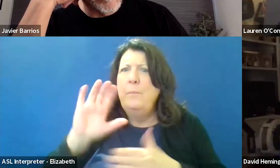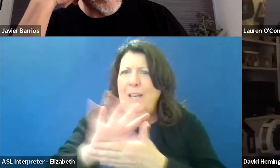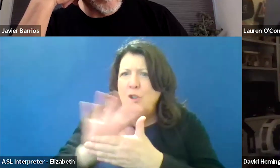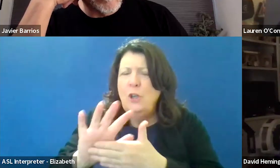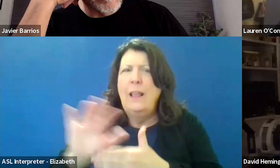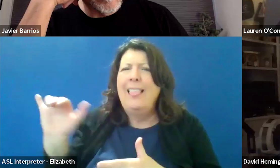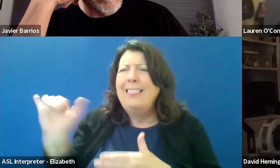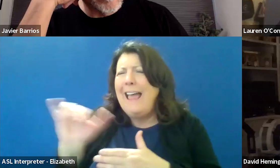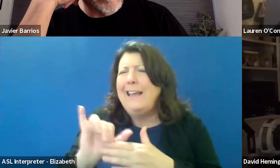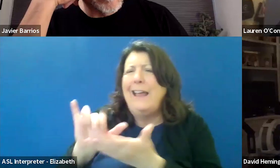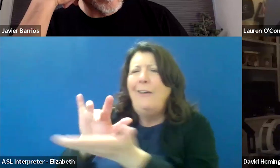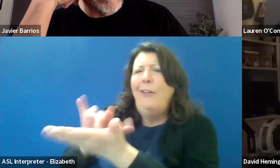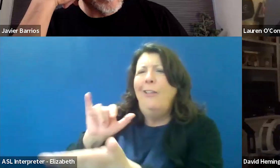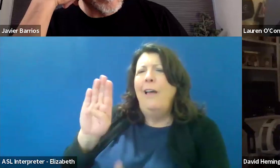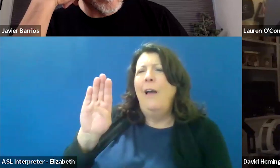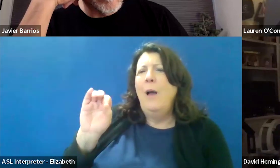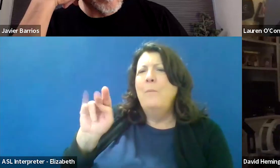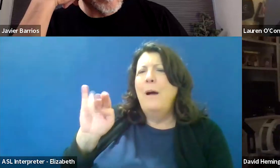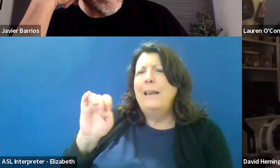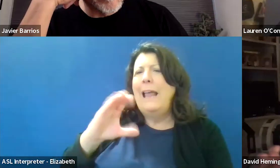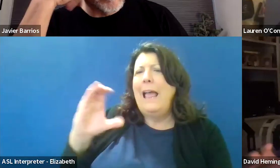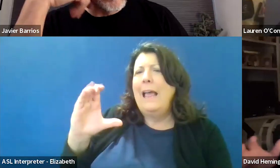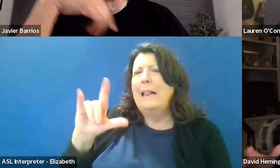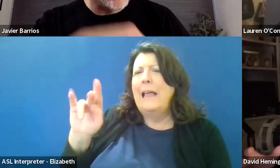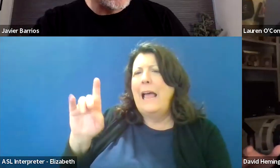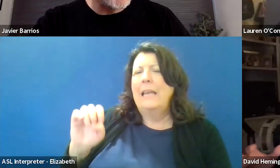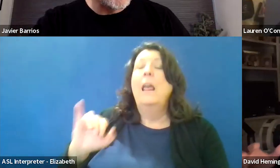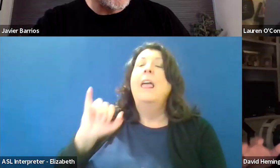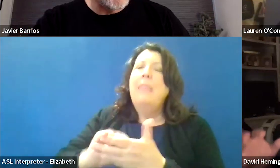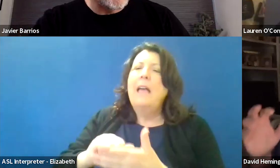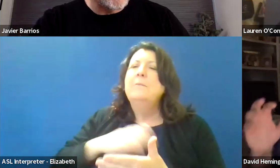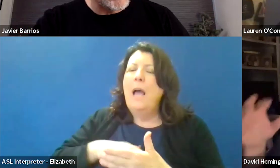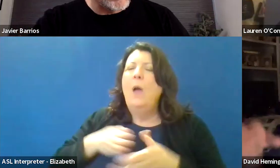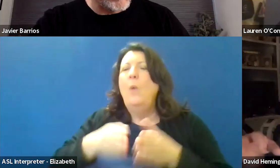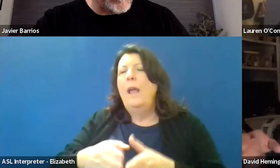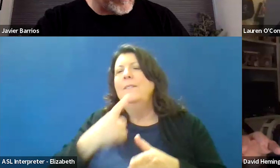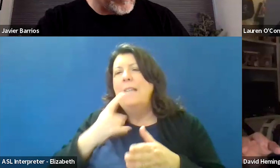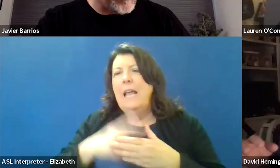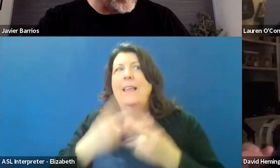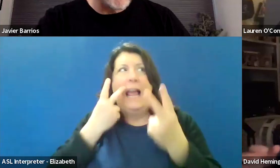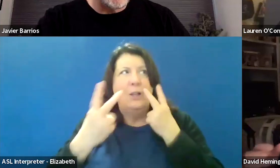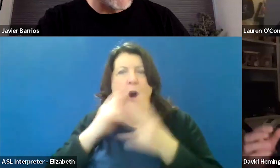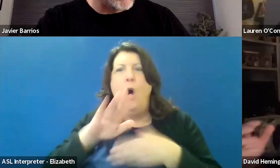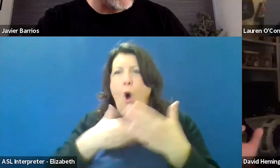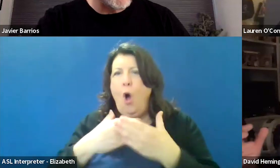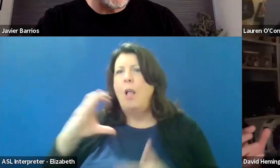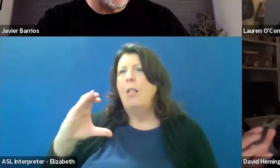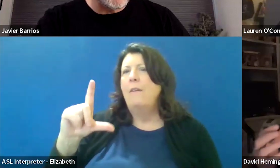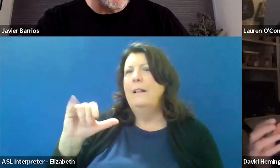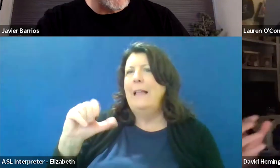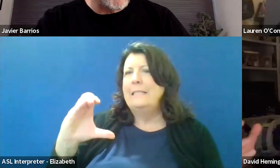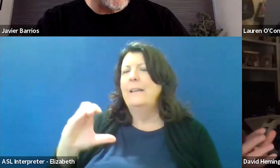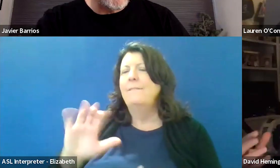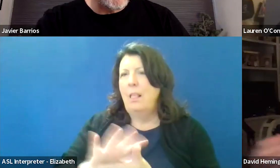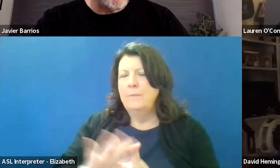knockoff. So it's a long way of saying I saw all the classics and then I went into the more grindhouse and B picture stuff just to get a sense of how